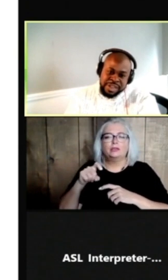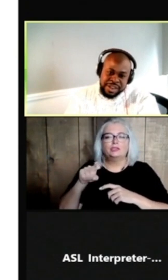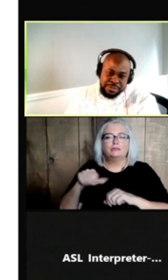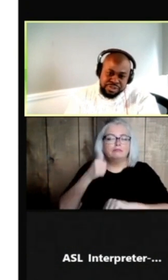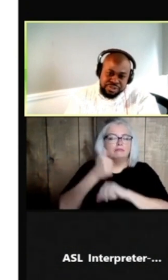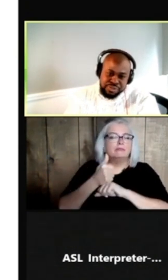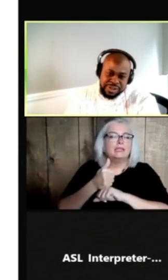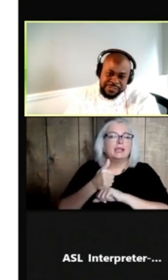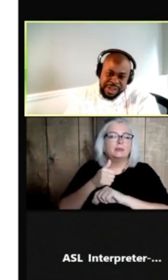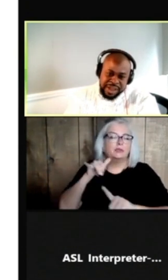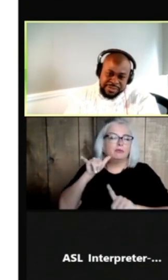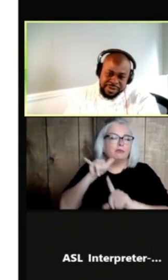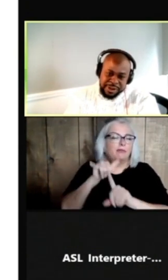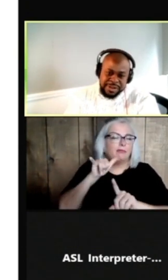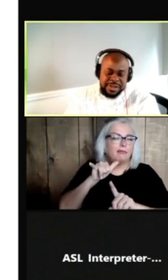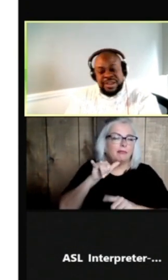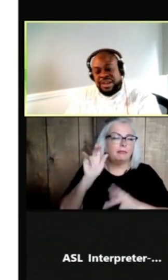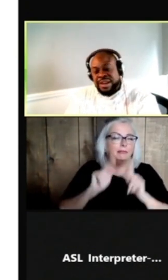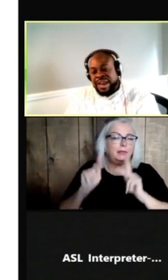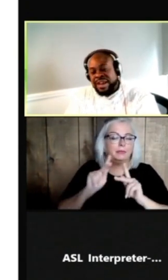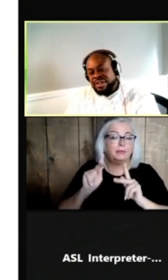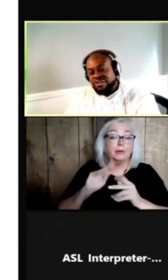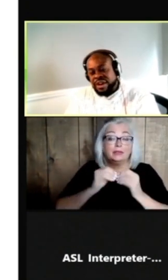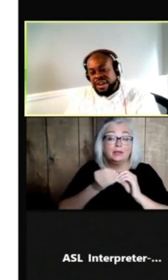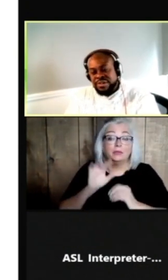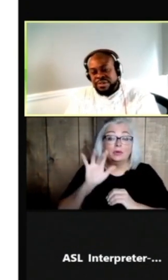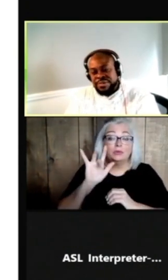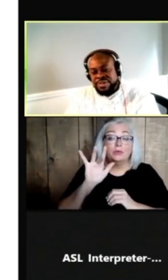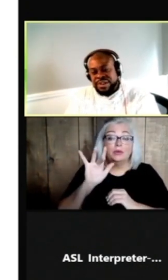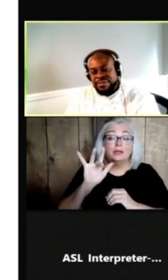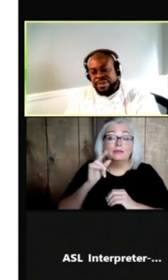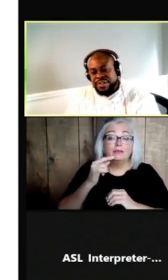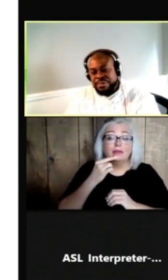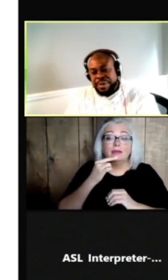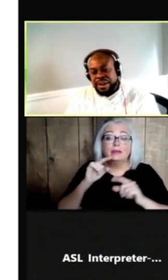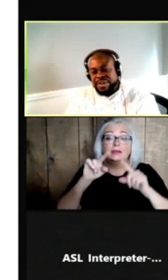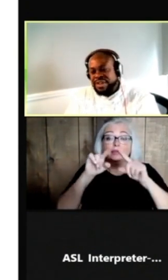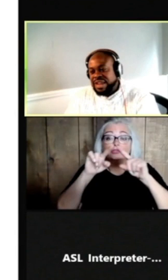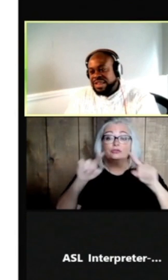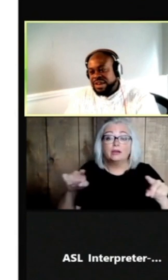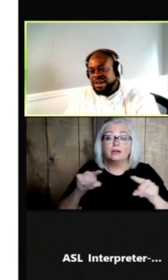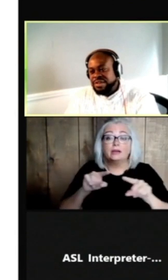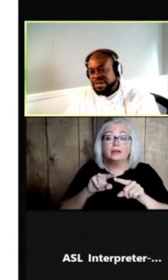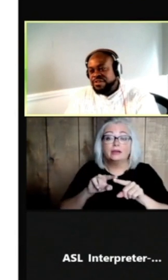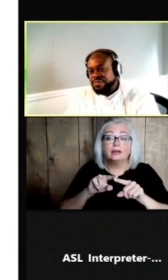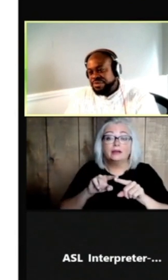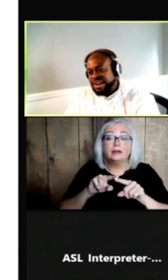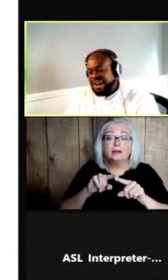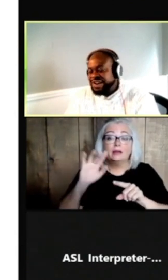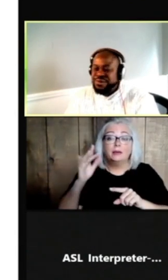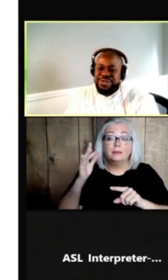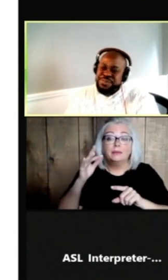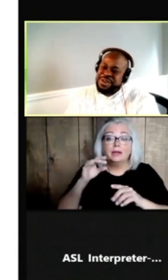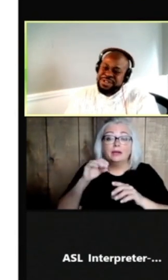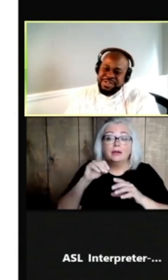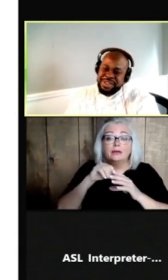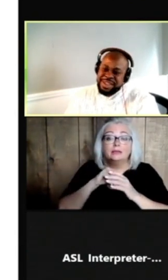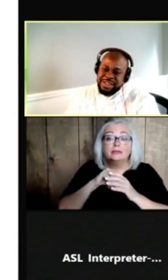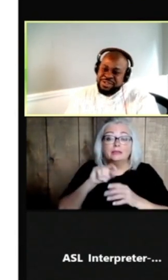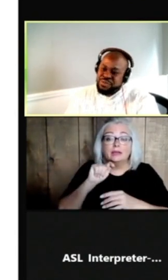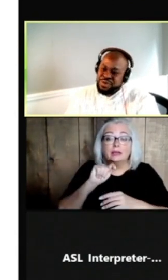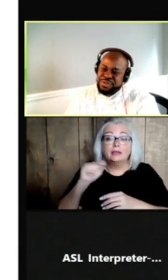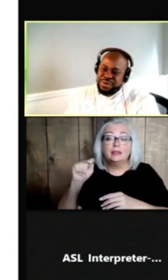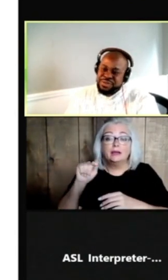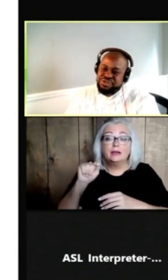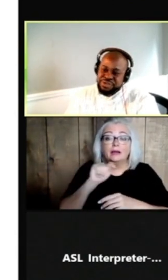up. If you look at number 25, right, it has in a triangle the phrase Paris in the spring. And I know this because as a